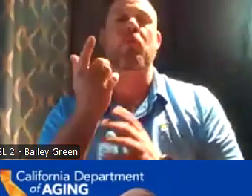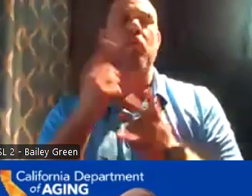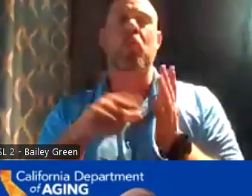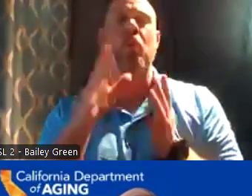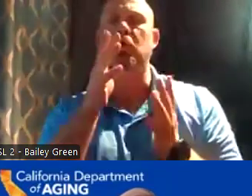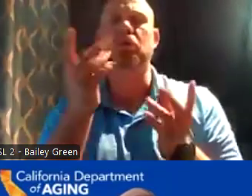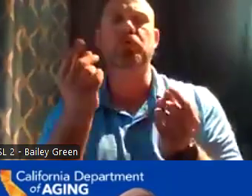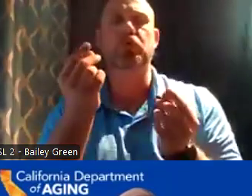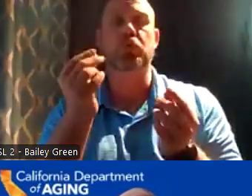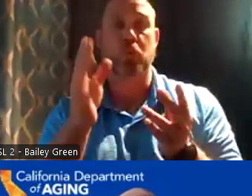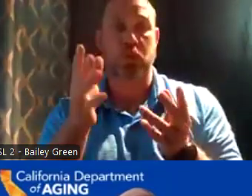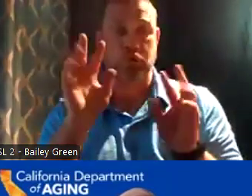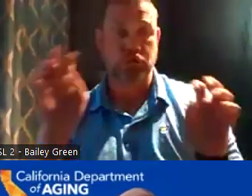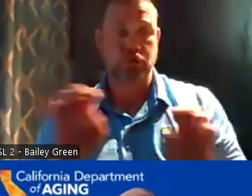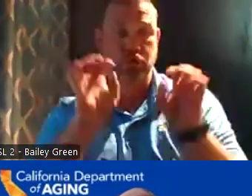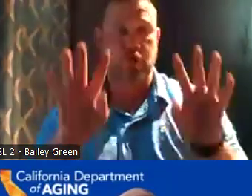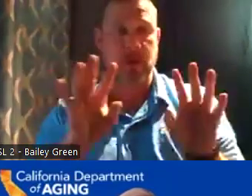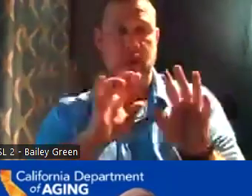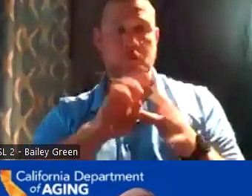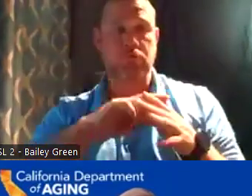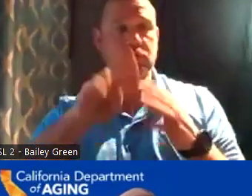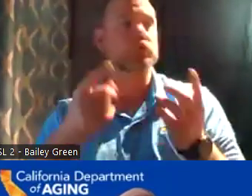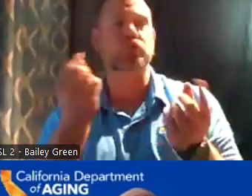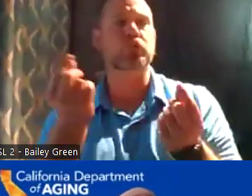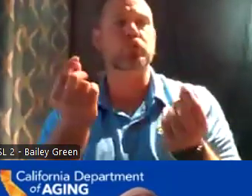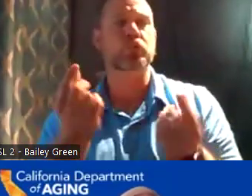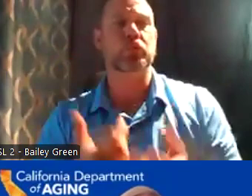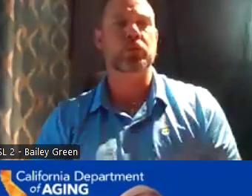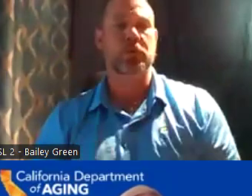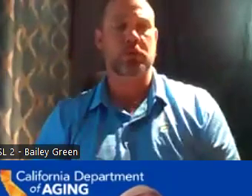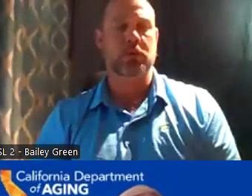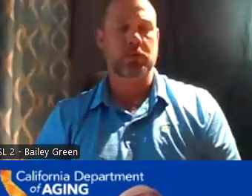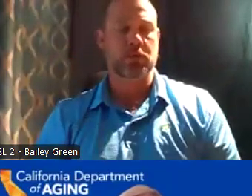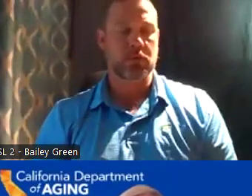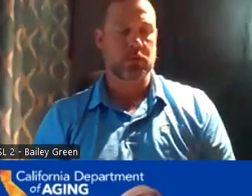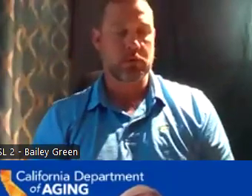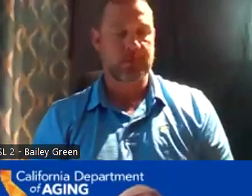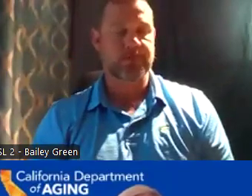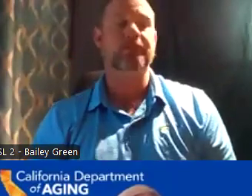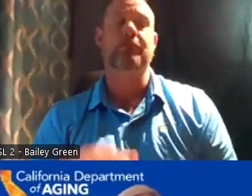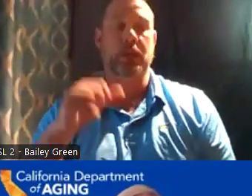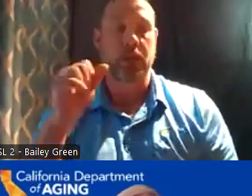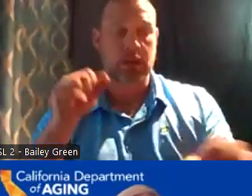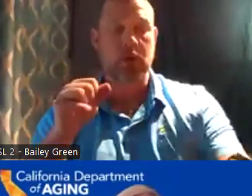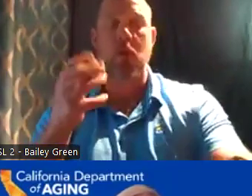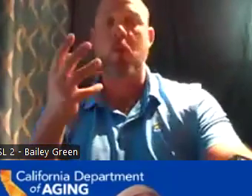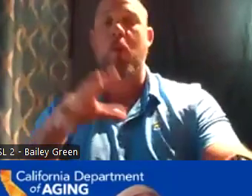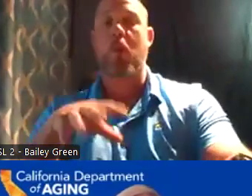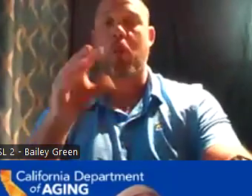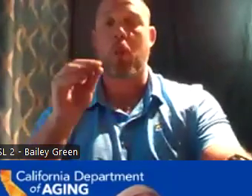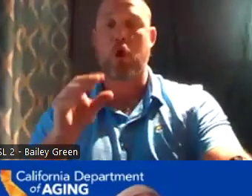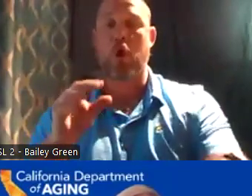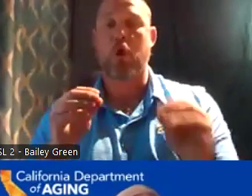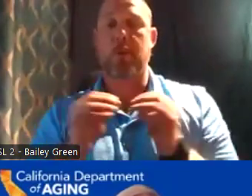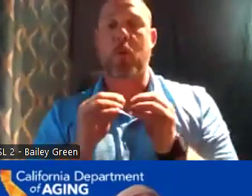results once you receive them on the AAAs? Yes, so we definitely want to learn more